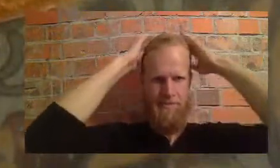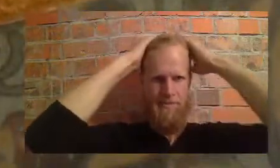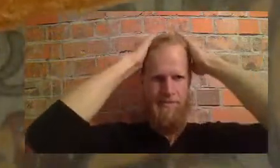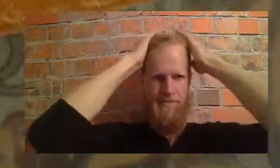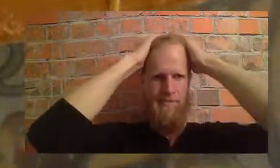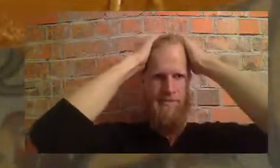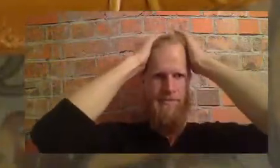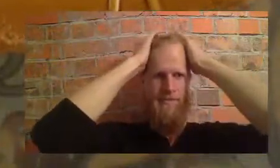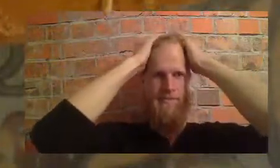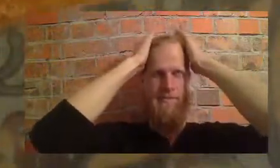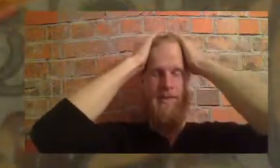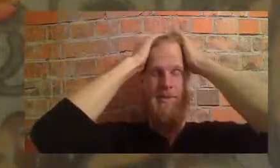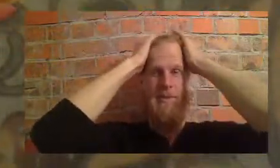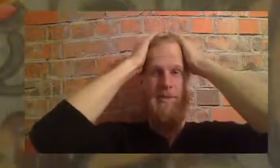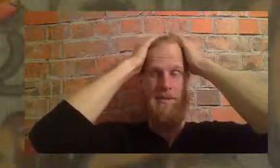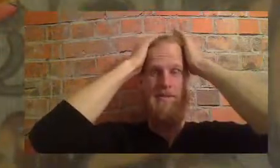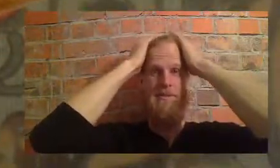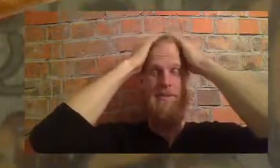Say it out loud.